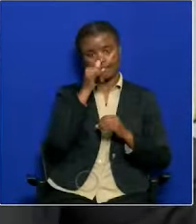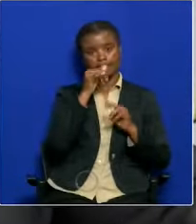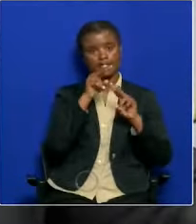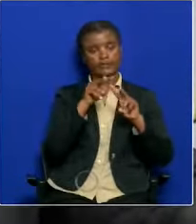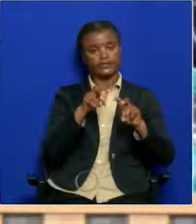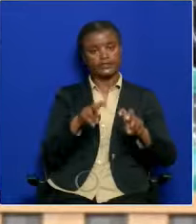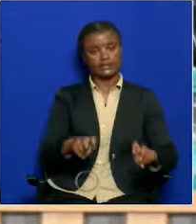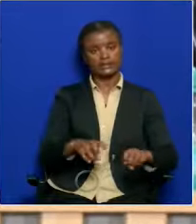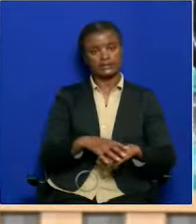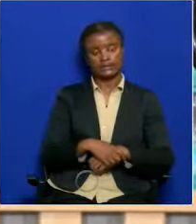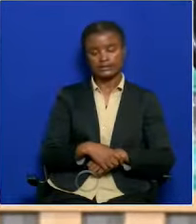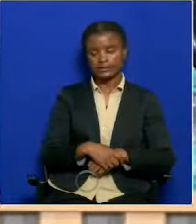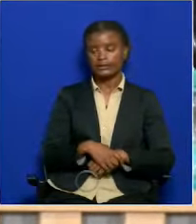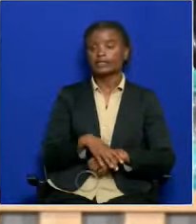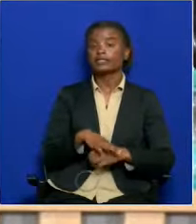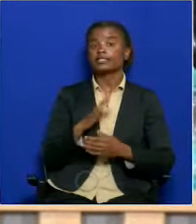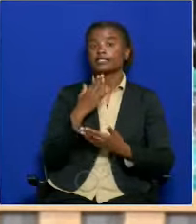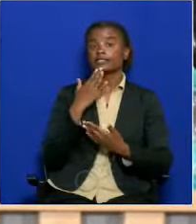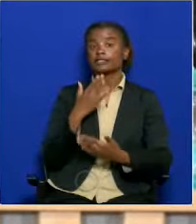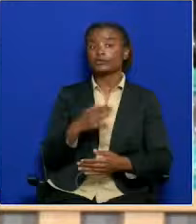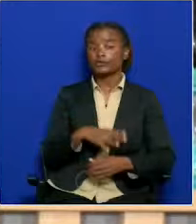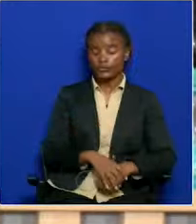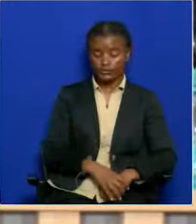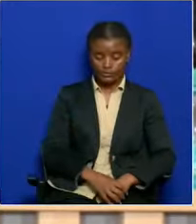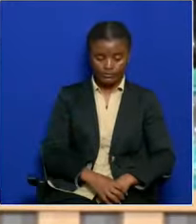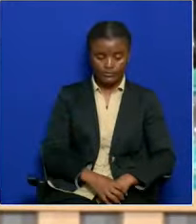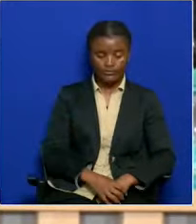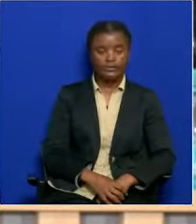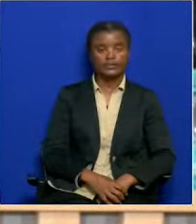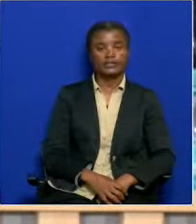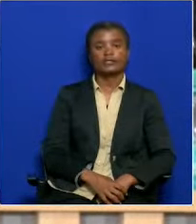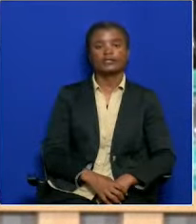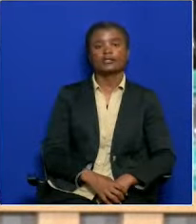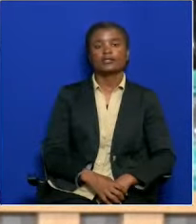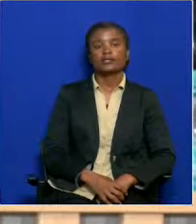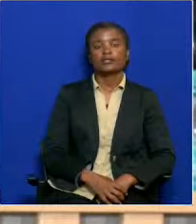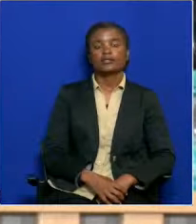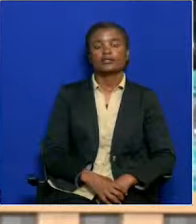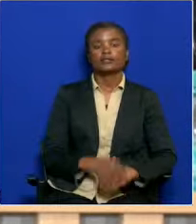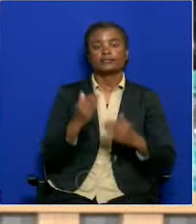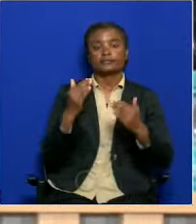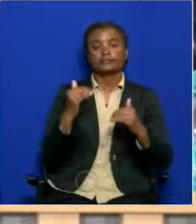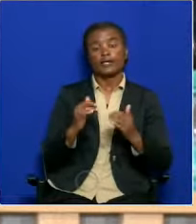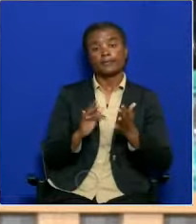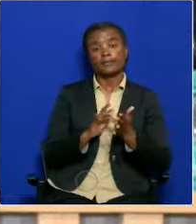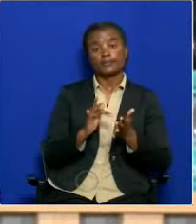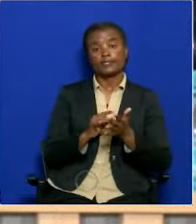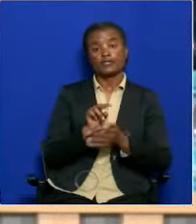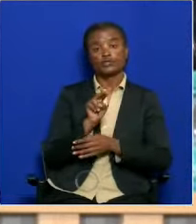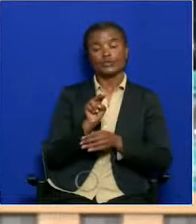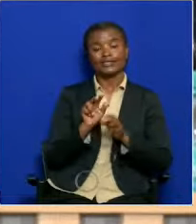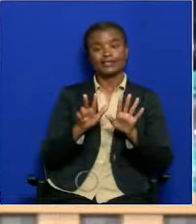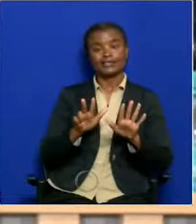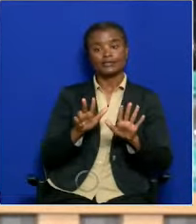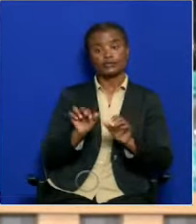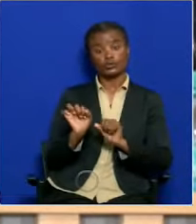Thank you. If we can then go to page 28 of your statement.